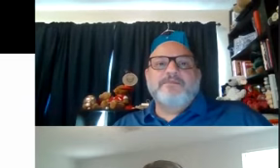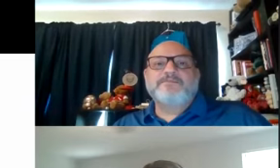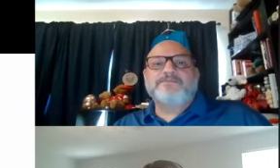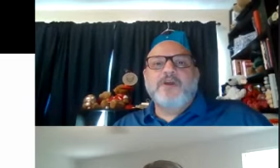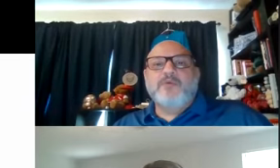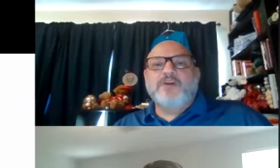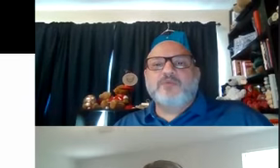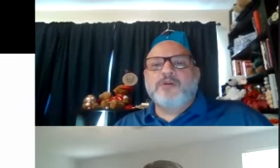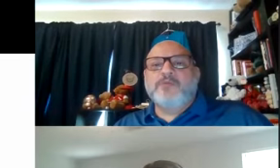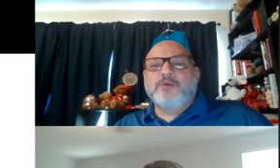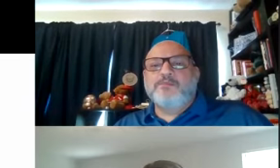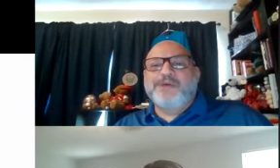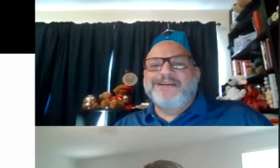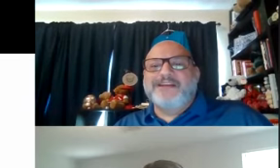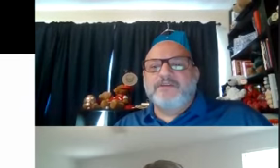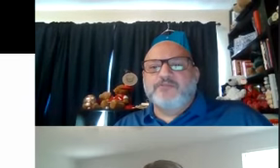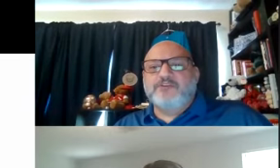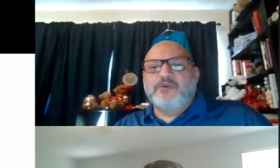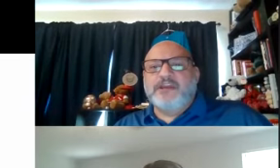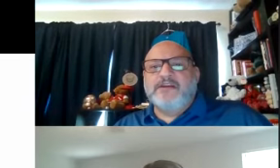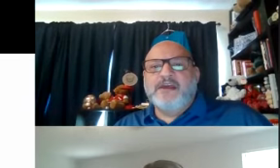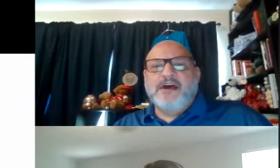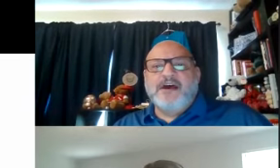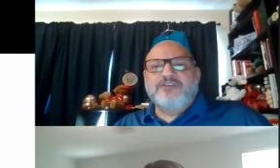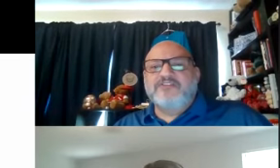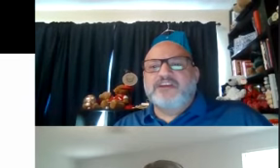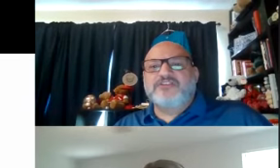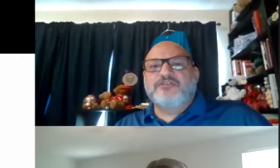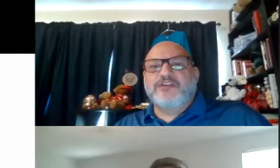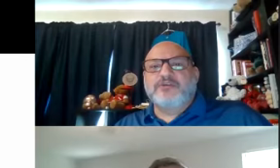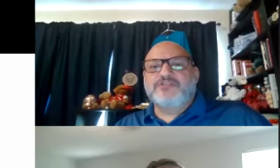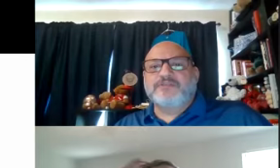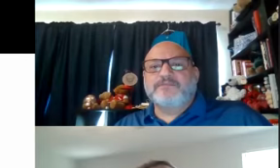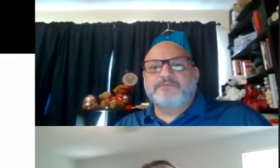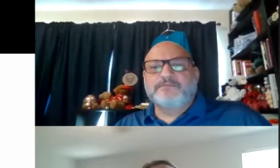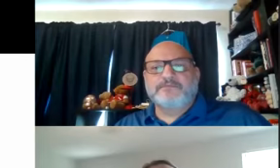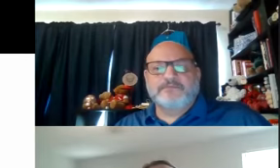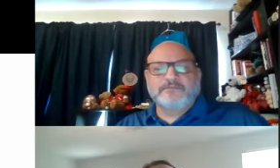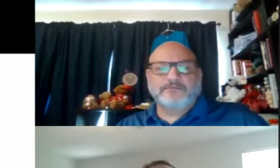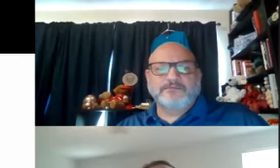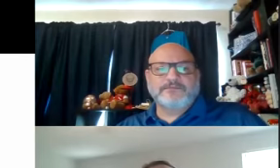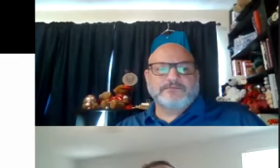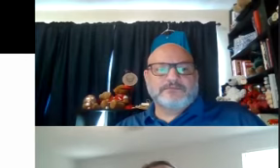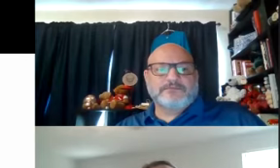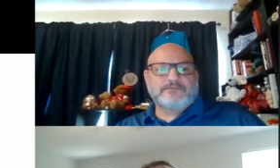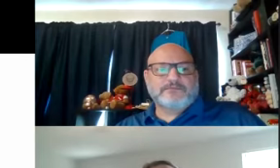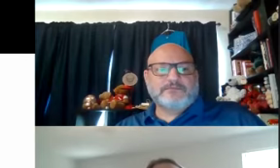more. What's one more big difference between translation and transcription?